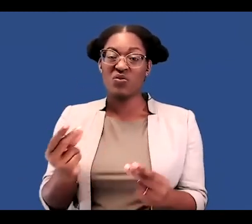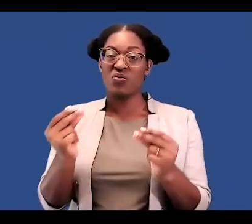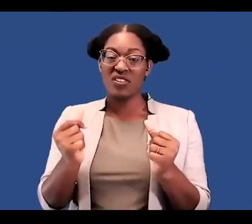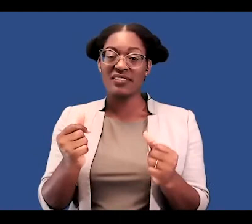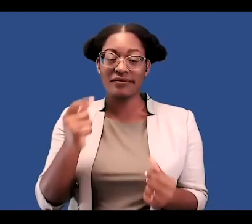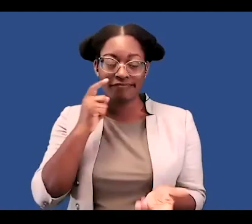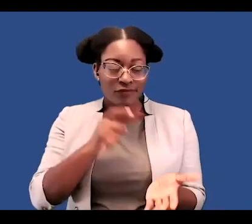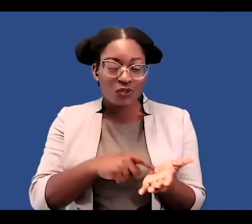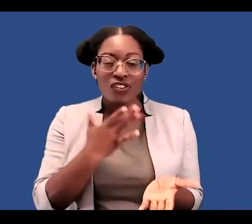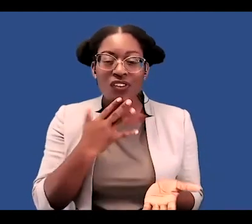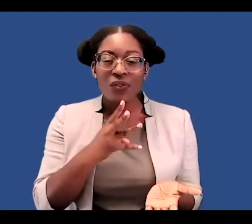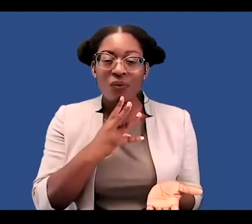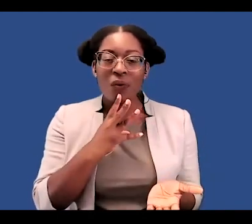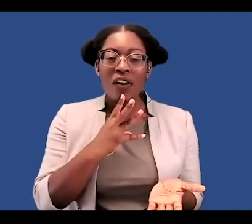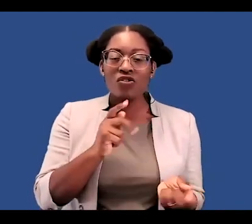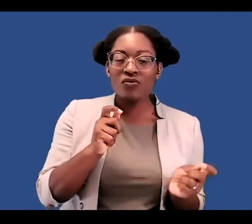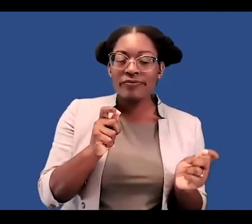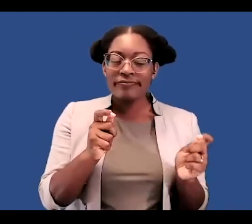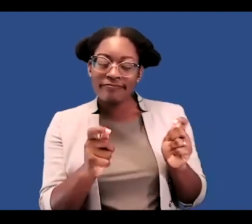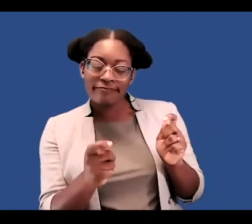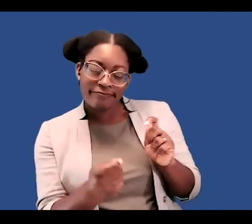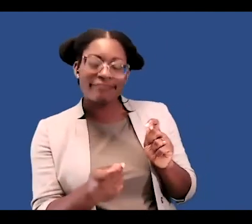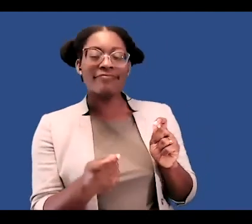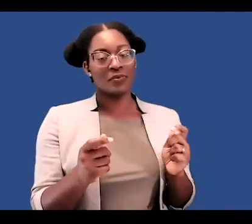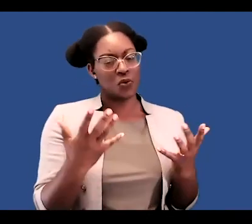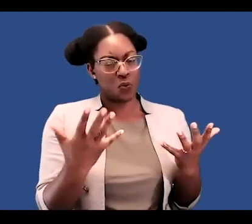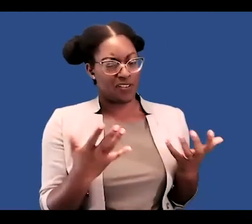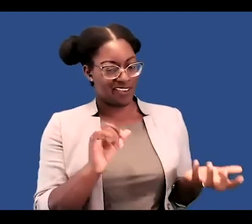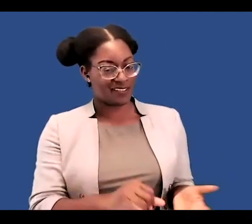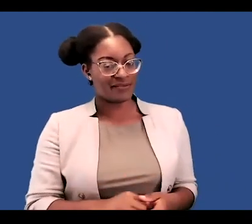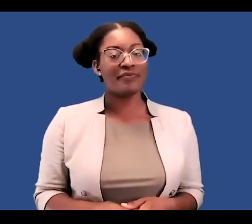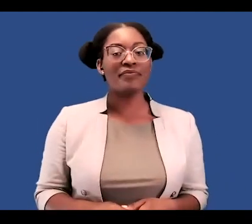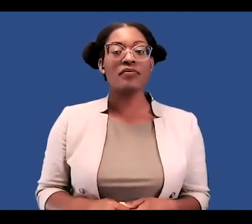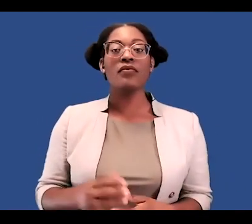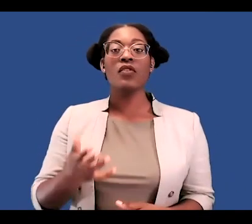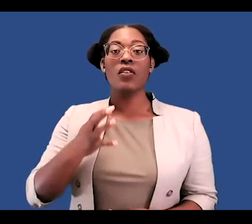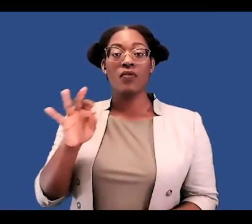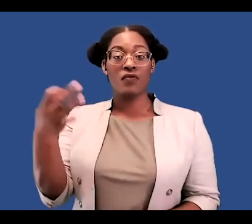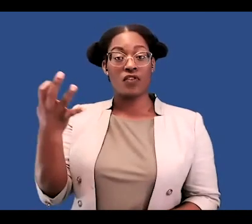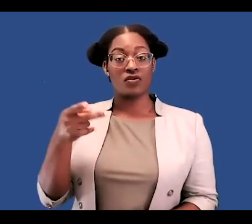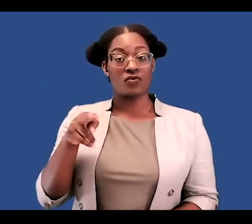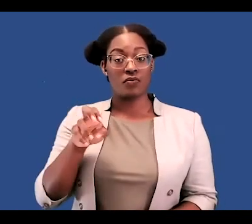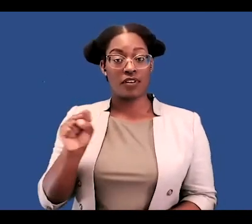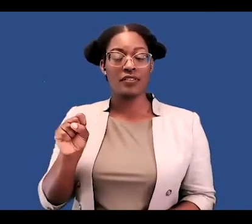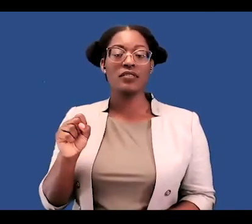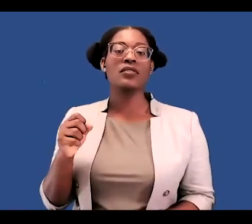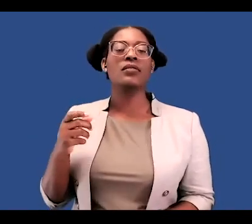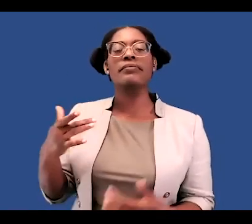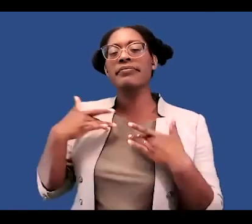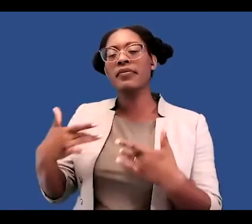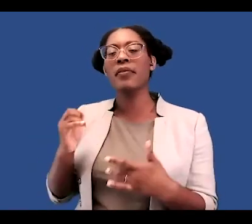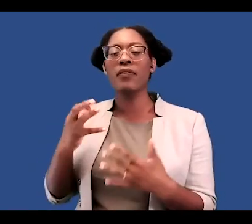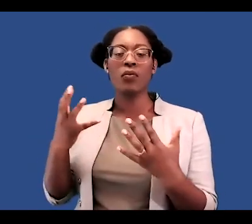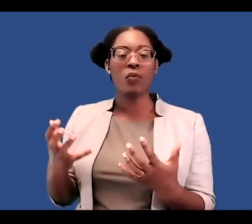turning the water color. That's what you want to see. So the French press is typically, or like if you want to put this in a pot of water